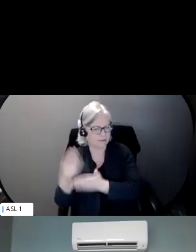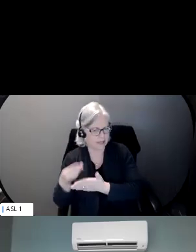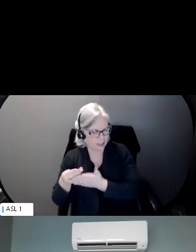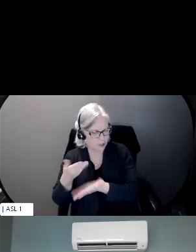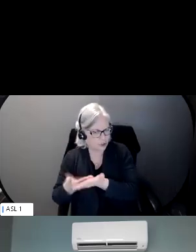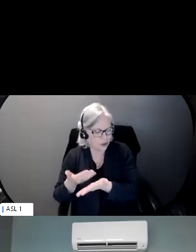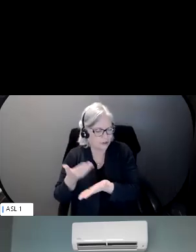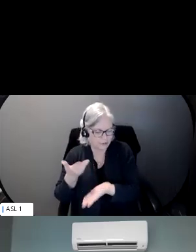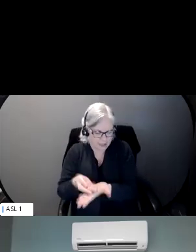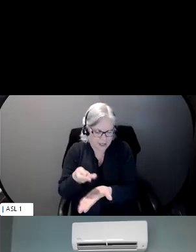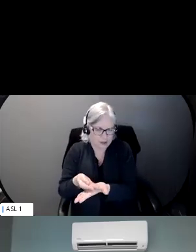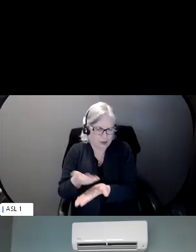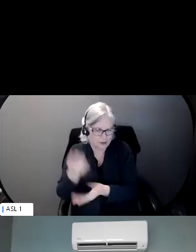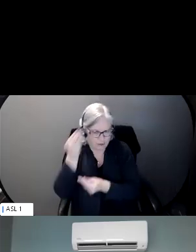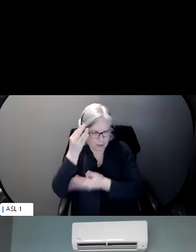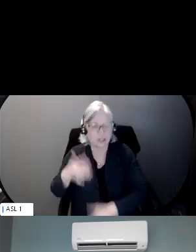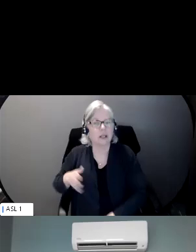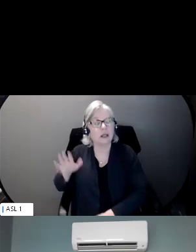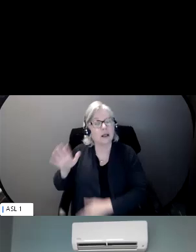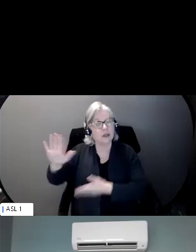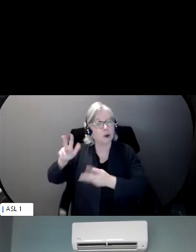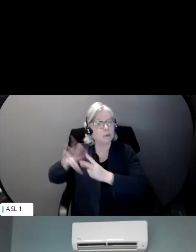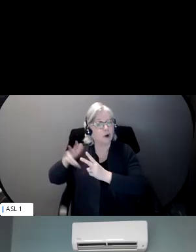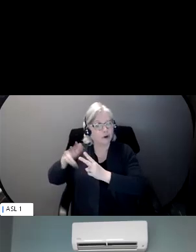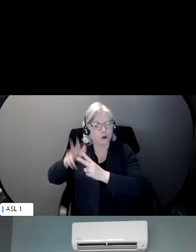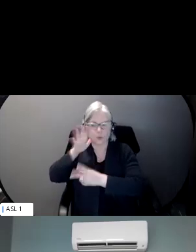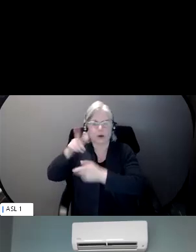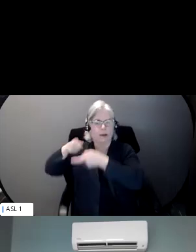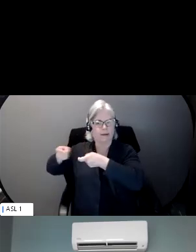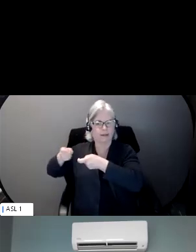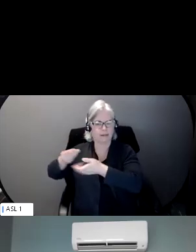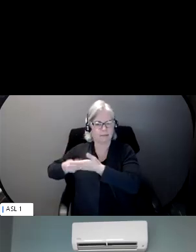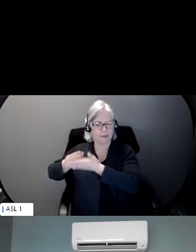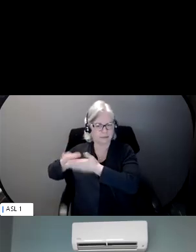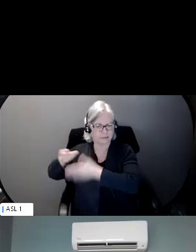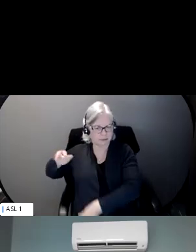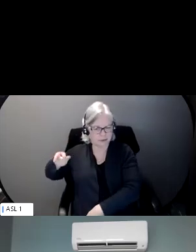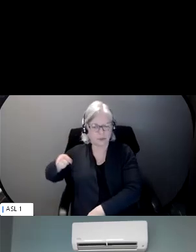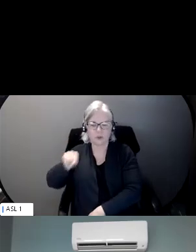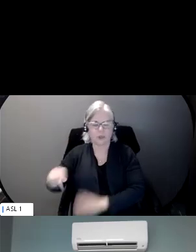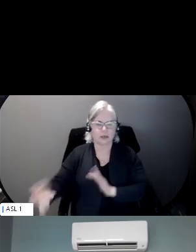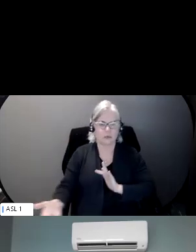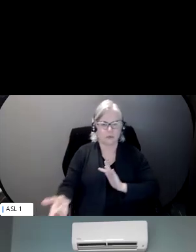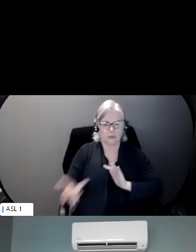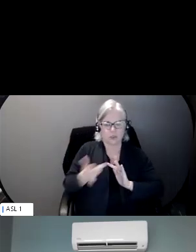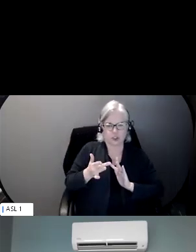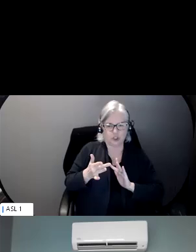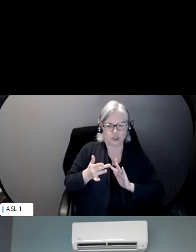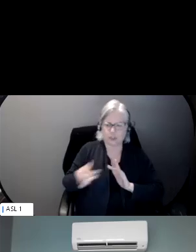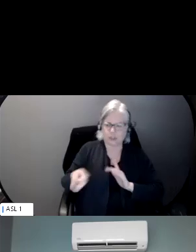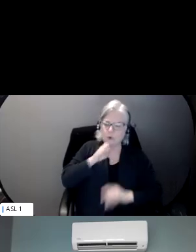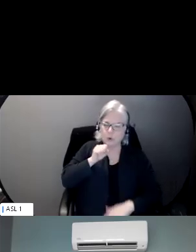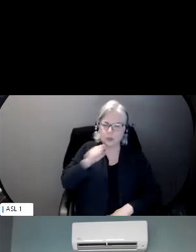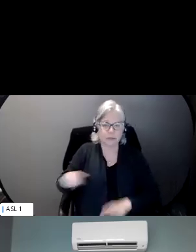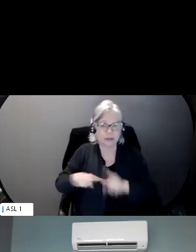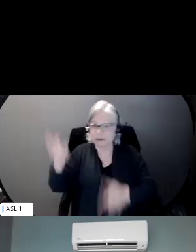in their relationship that was handling those details, and so are reaching us at an older age, not knowing